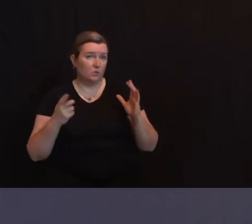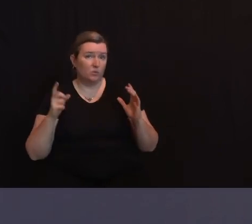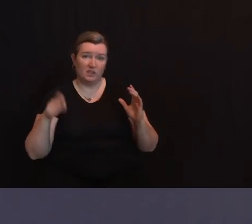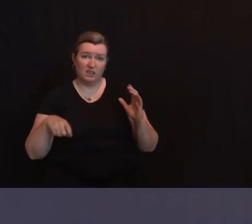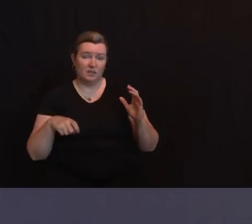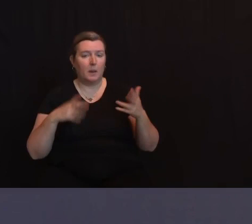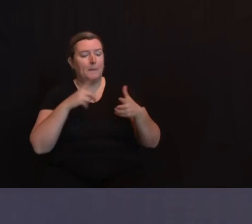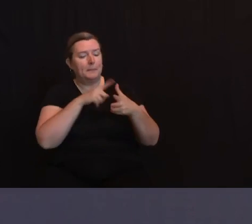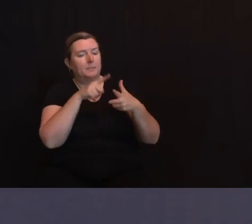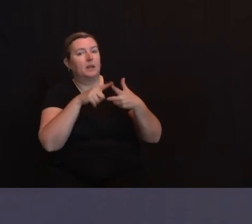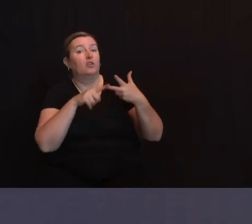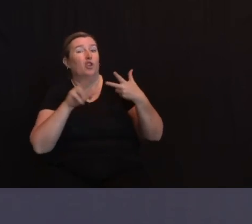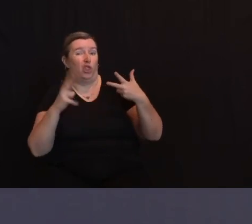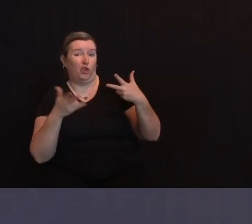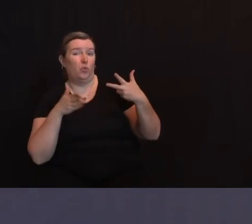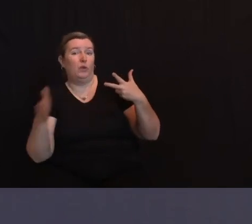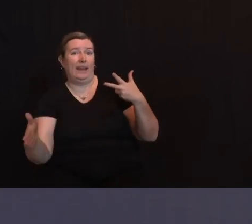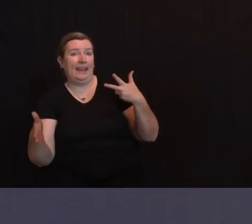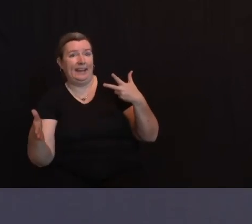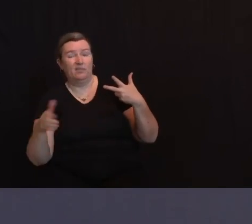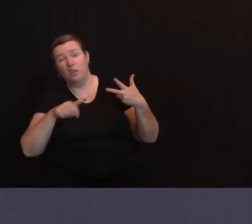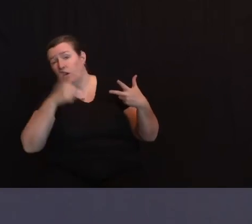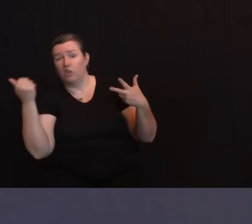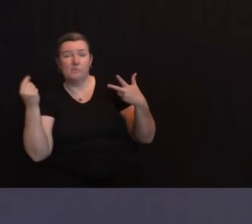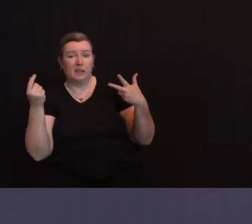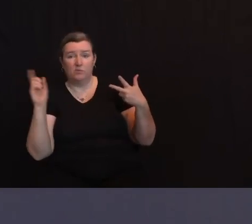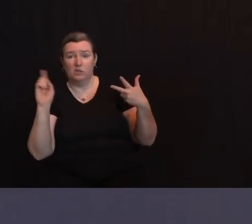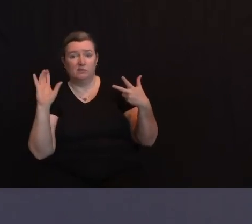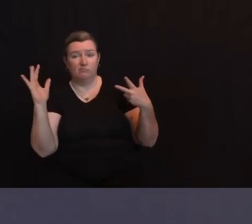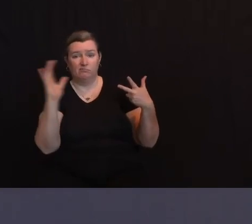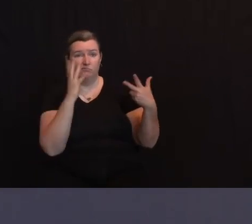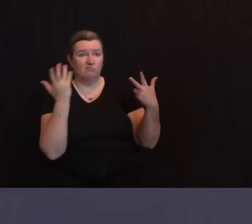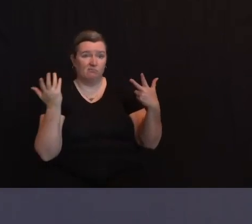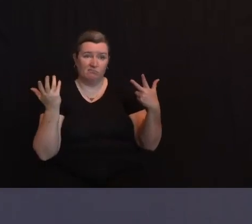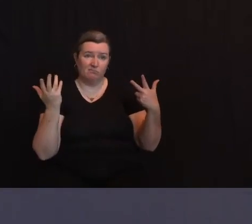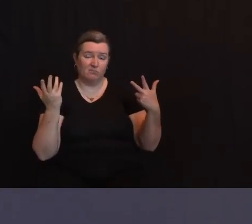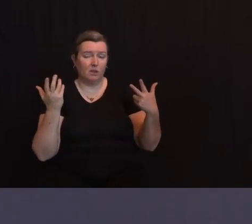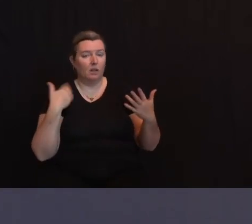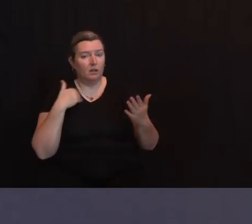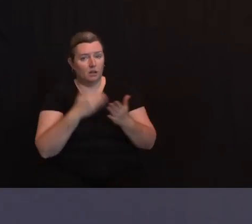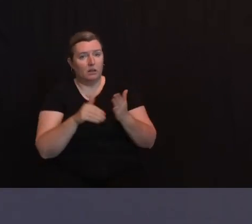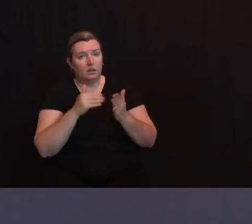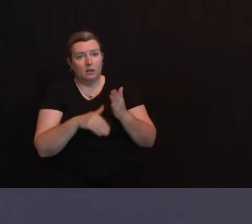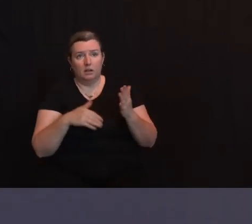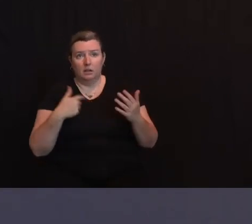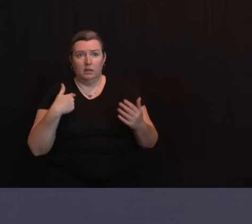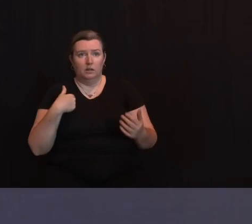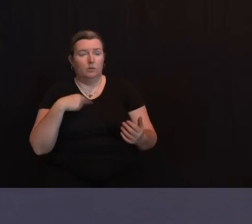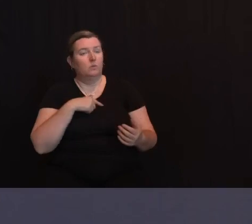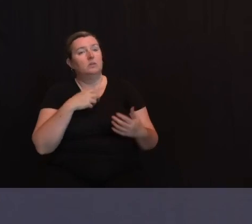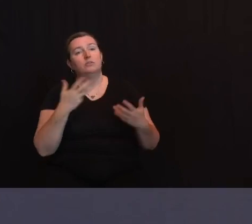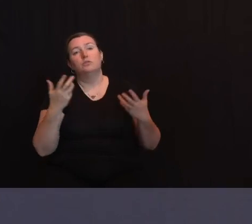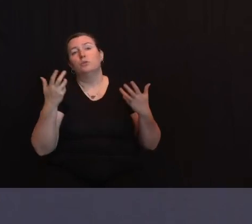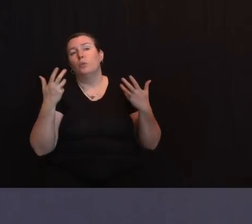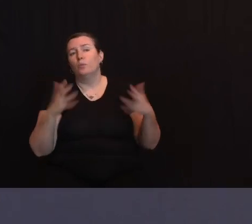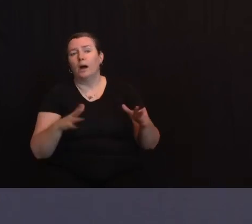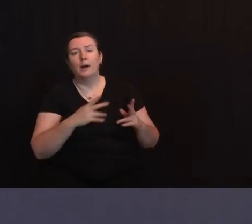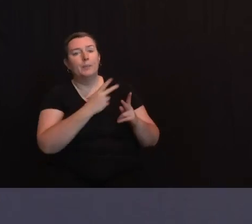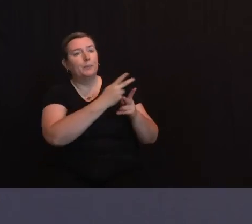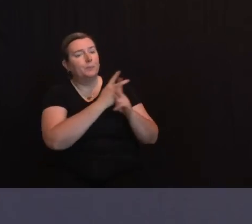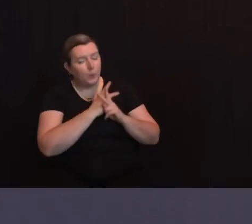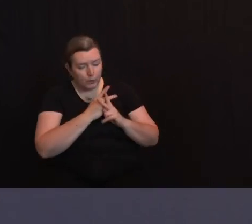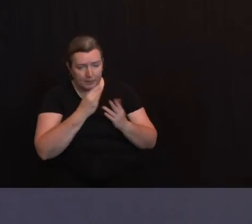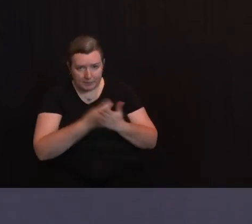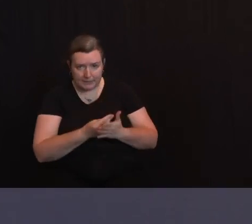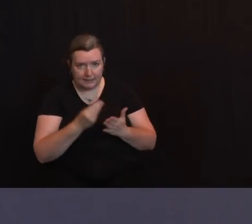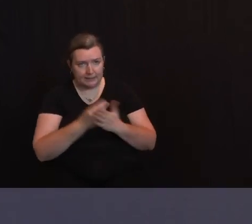And again, repeat something we've said 1,000 times. We don't wake up reflexively wanting to borrow. And I certainly, even as I sit here, hope that